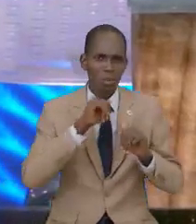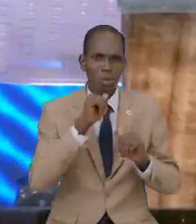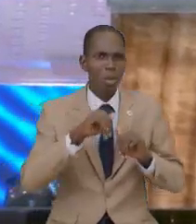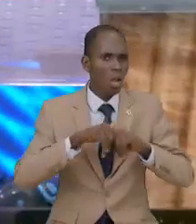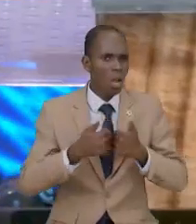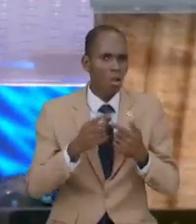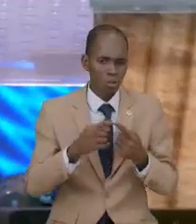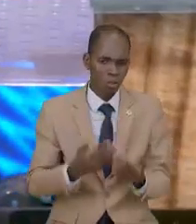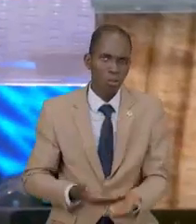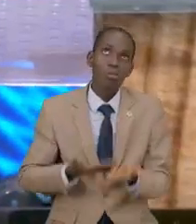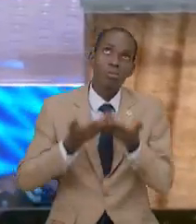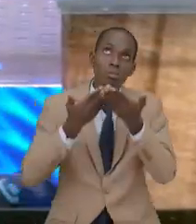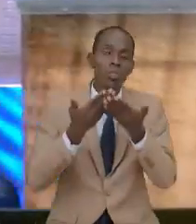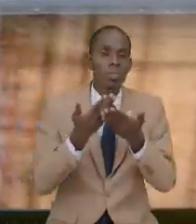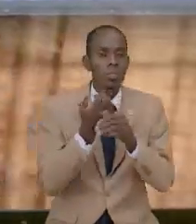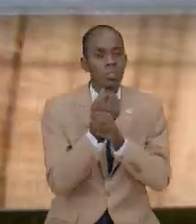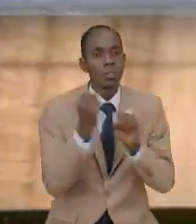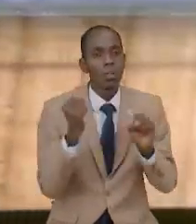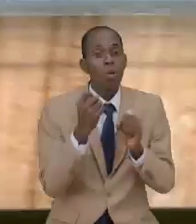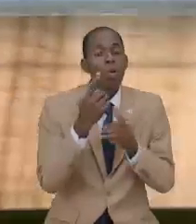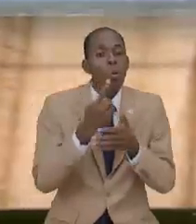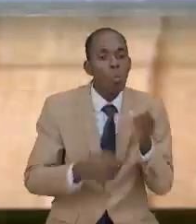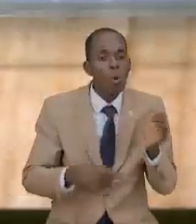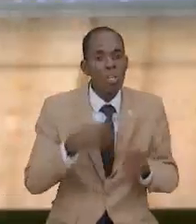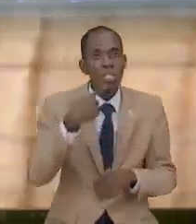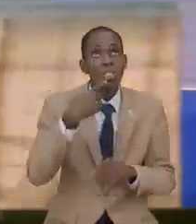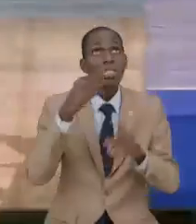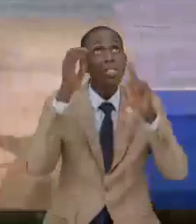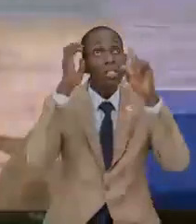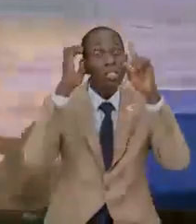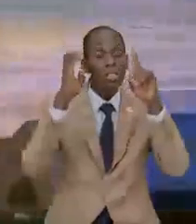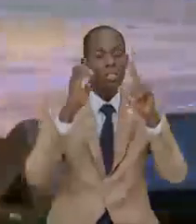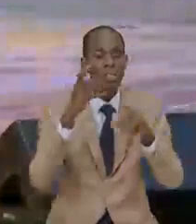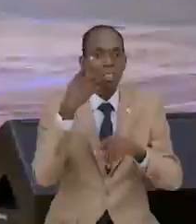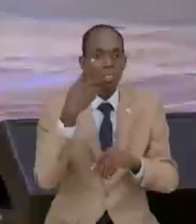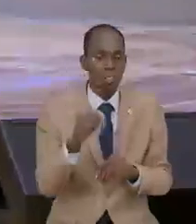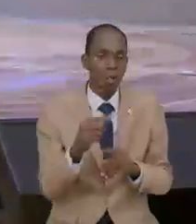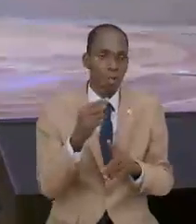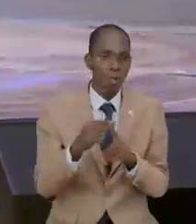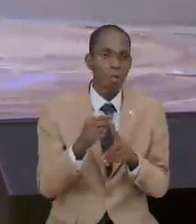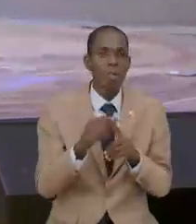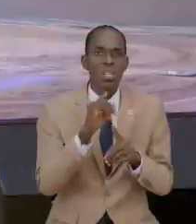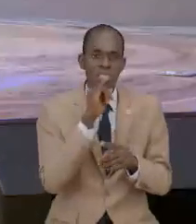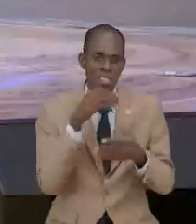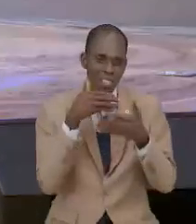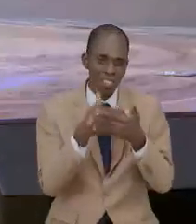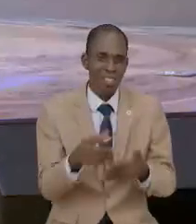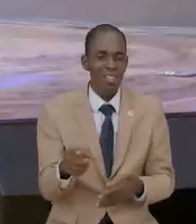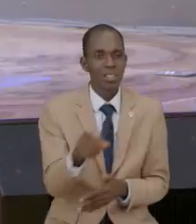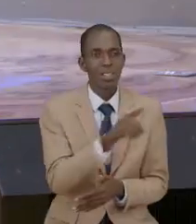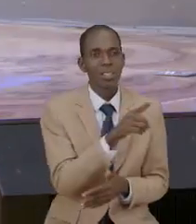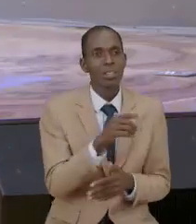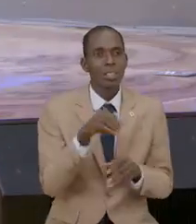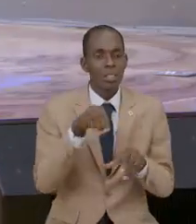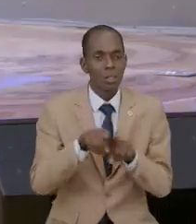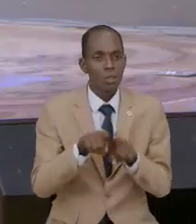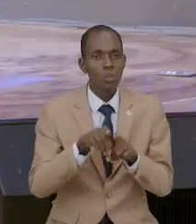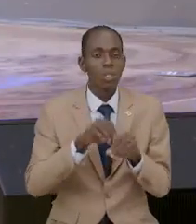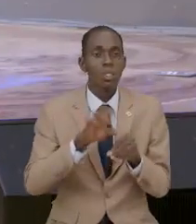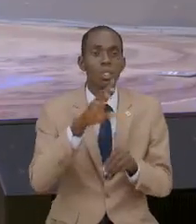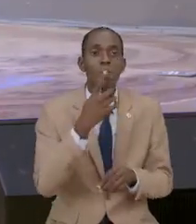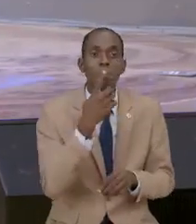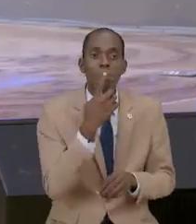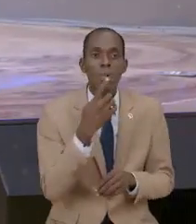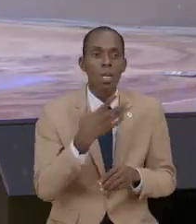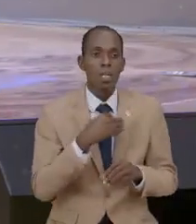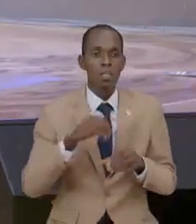present salvation. What says he? The word is near thee, even in thy mouth and in thine